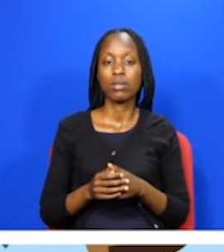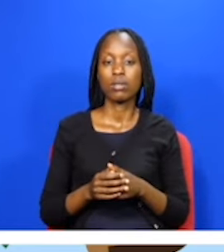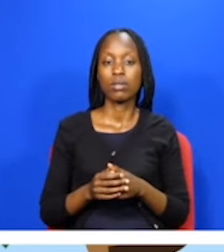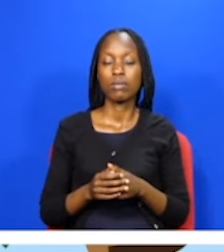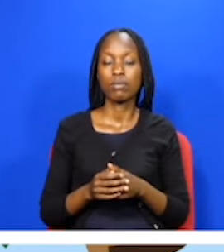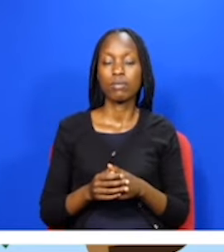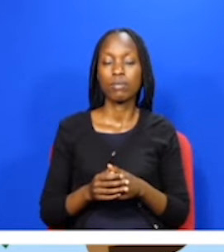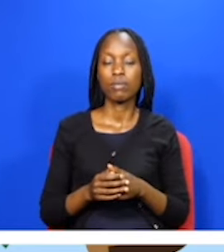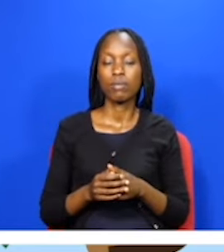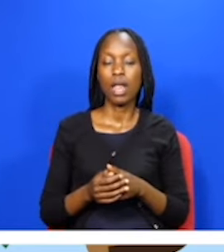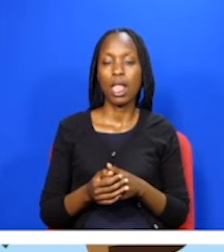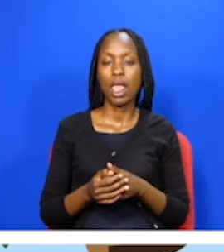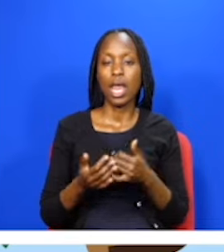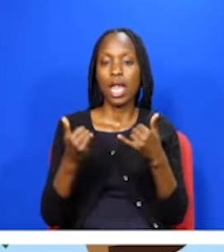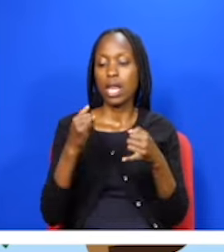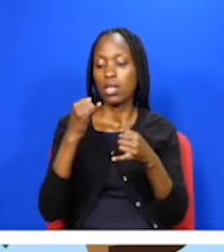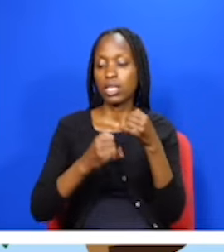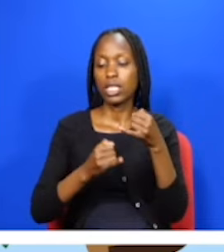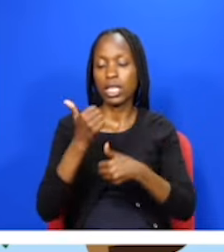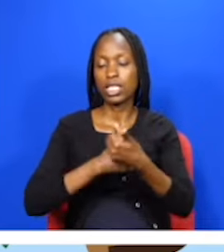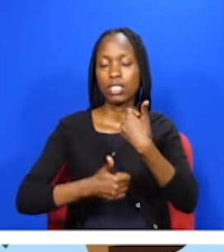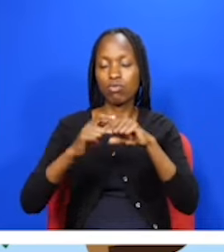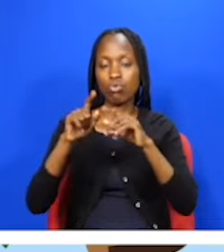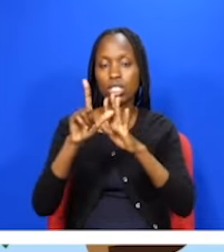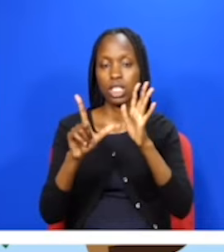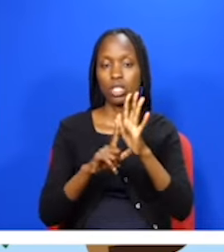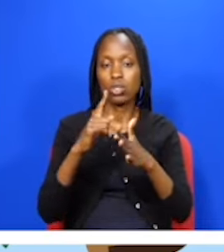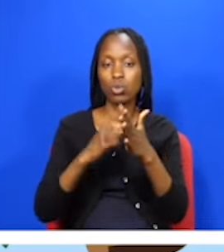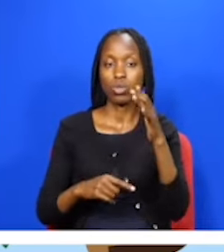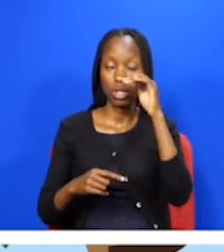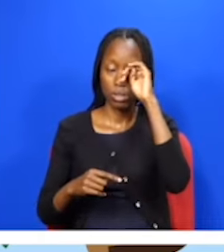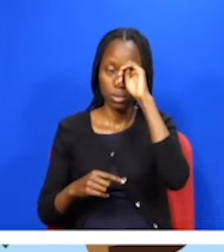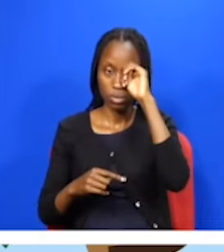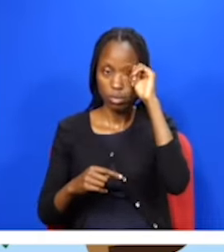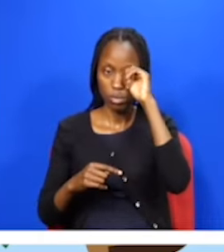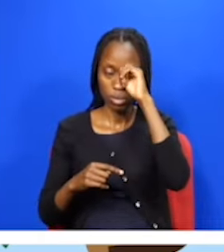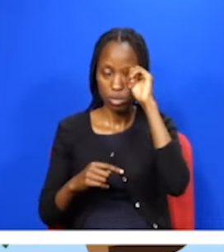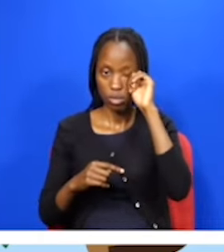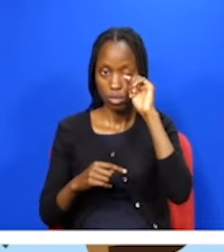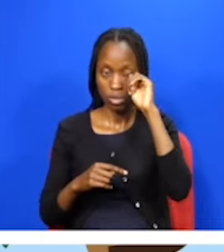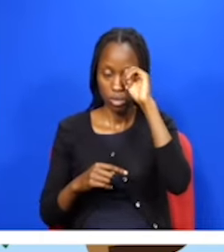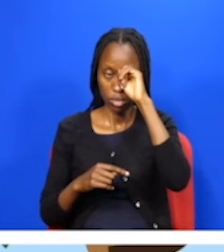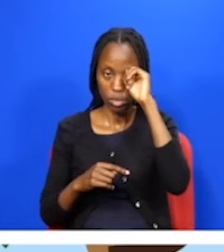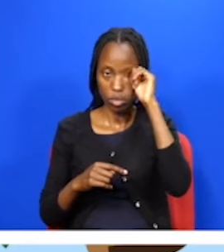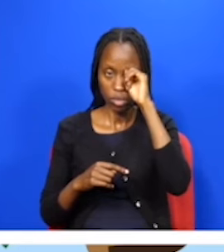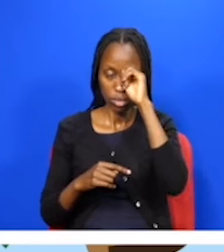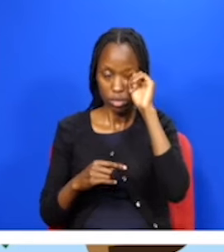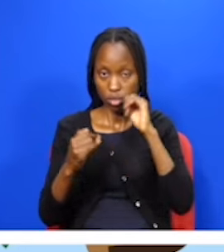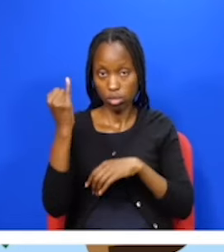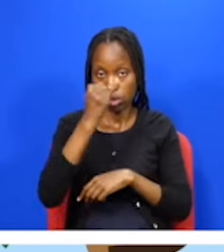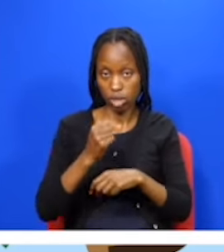last activity of our lesson, which is the lesson activity. And what are we making